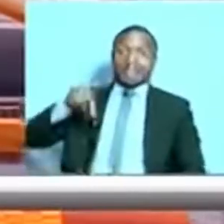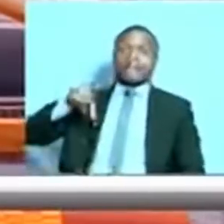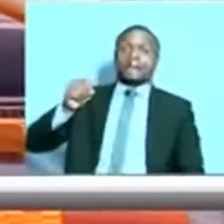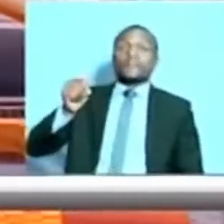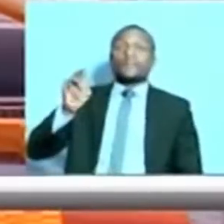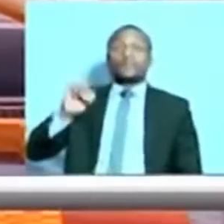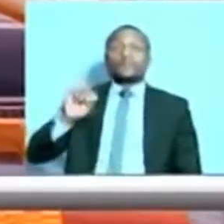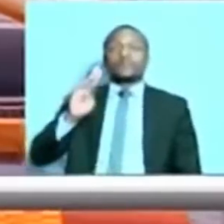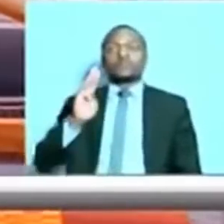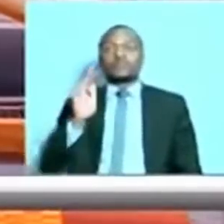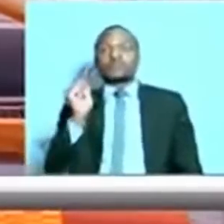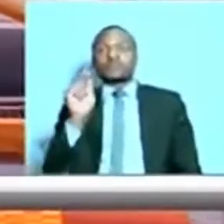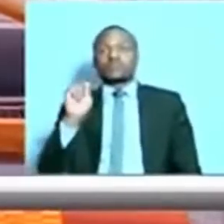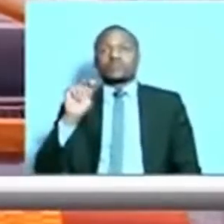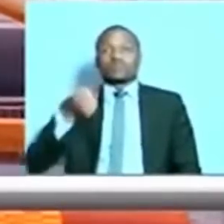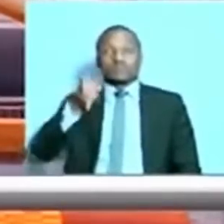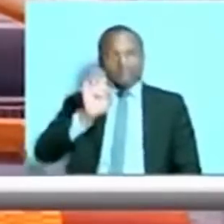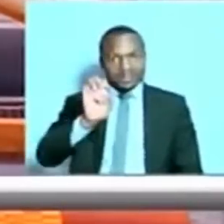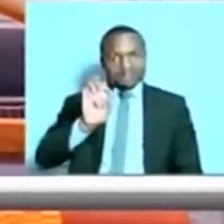Pambashi.